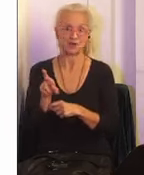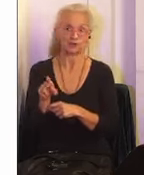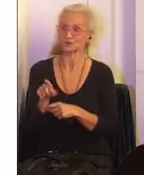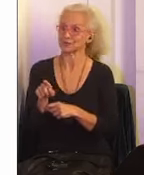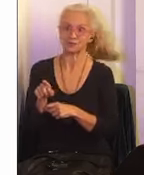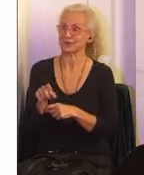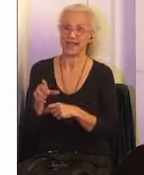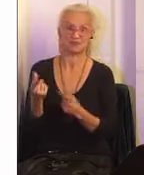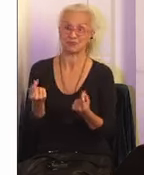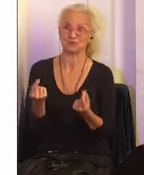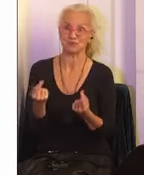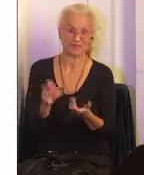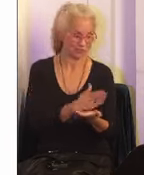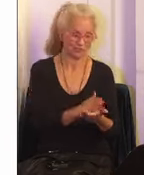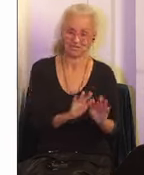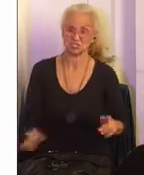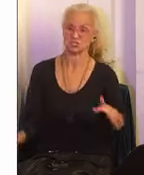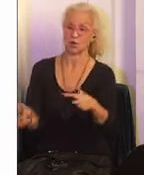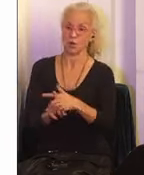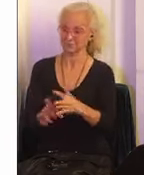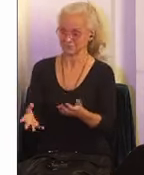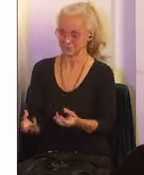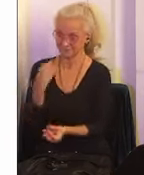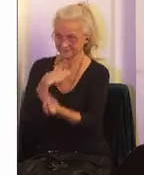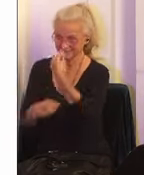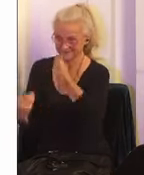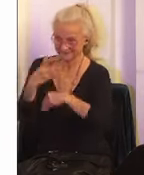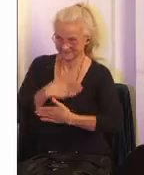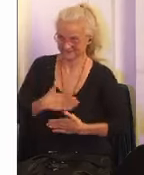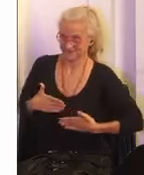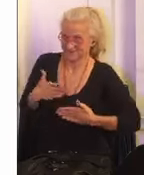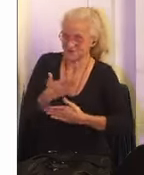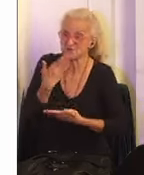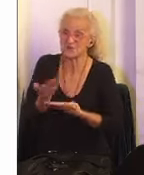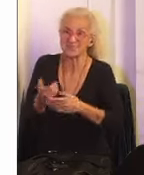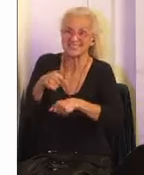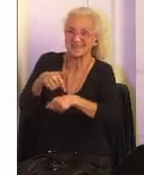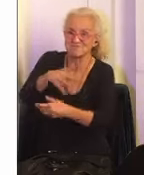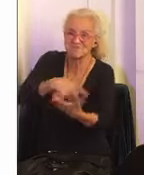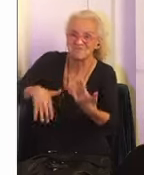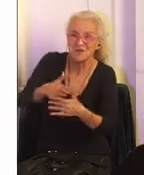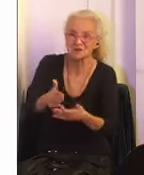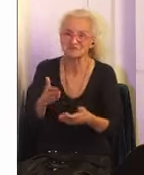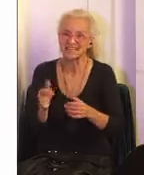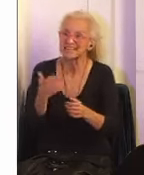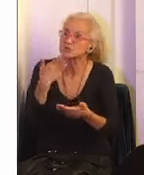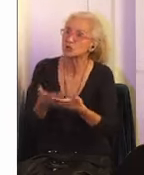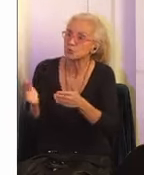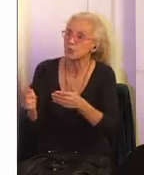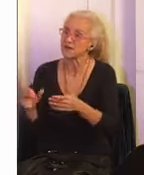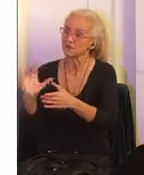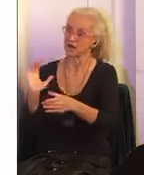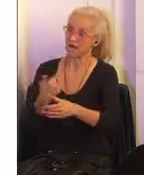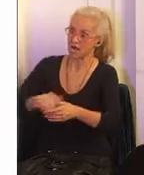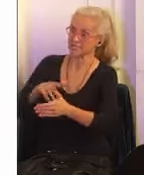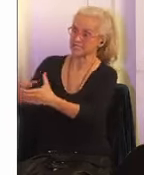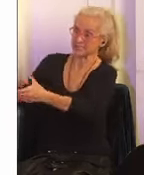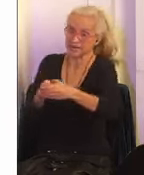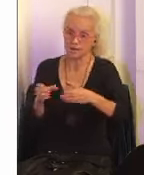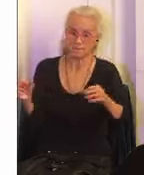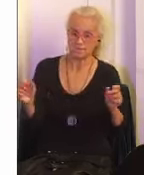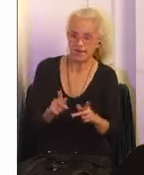have to do all of that. Just come and enjoy and let's have a good time of fellowship together. It's a good way for us to come back as